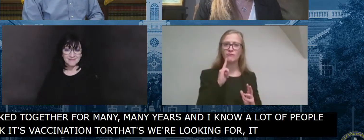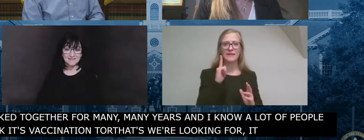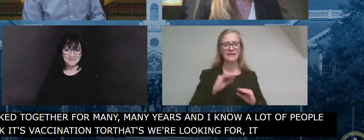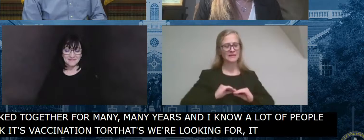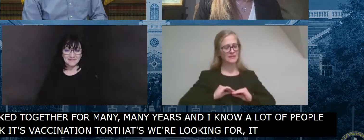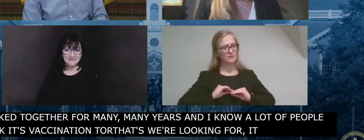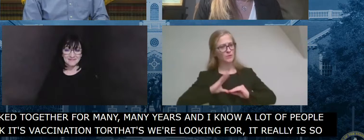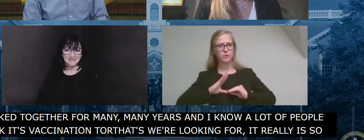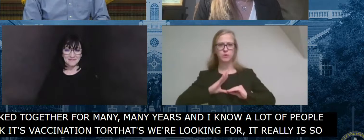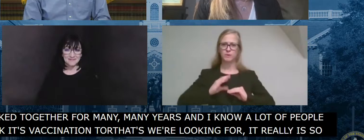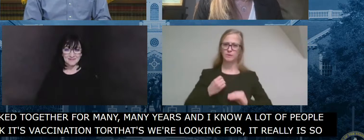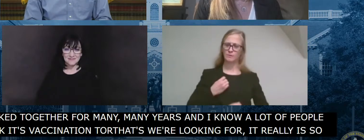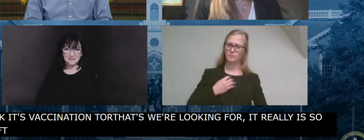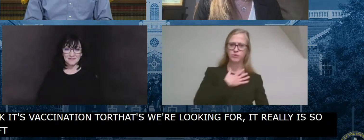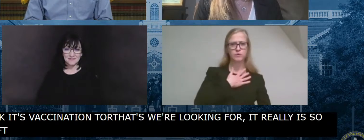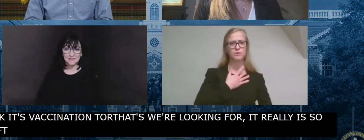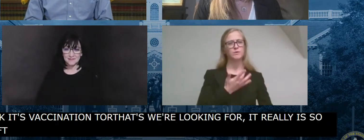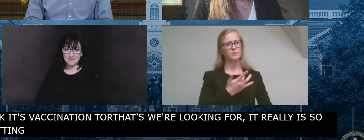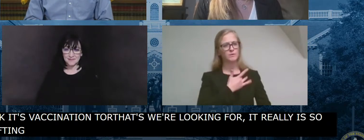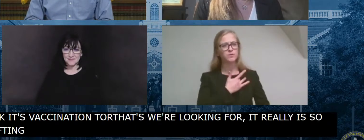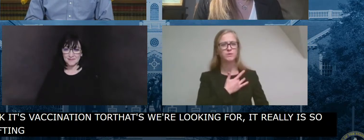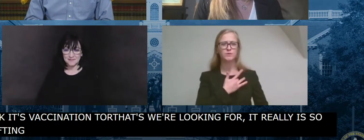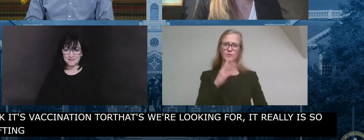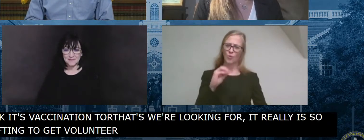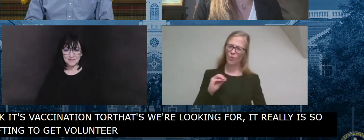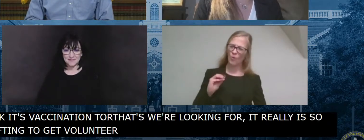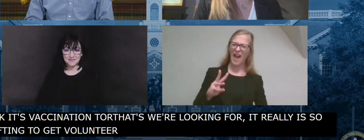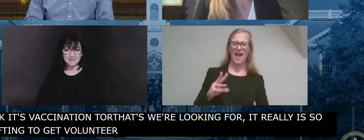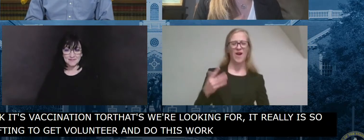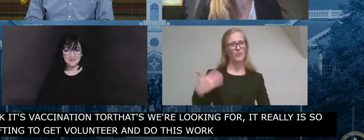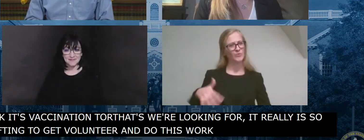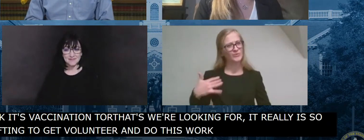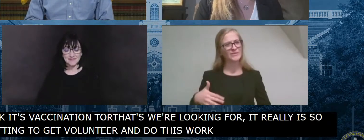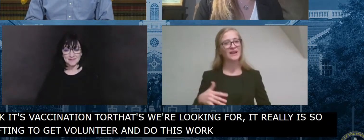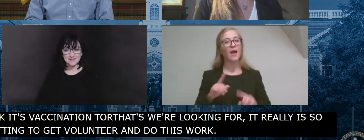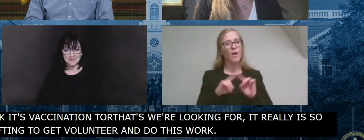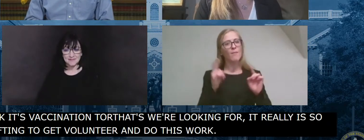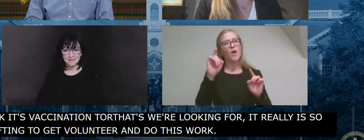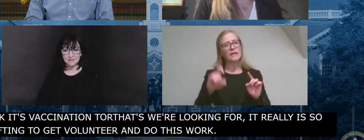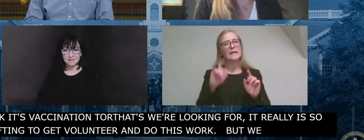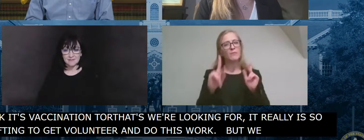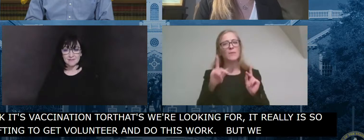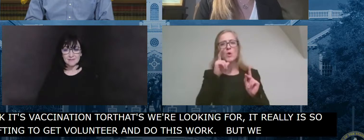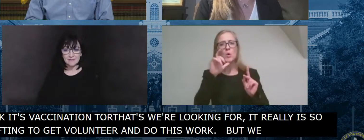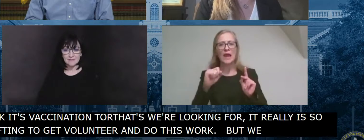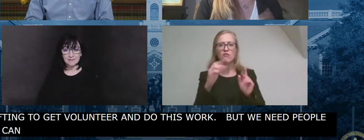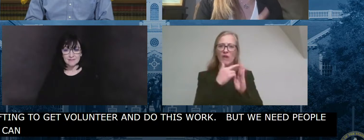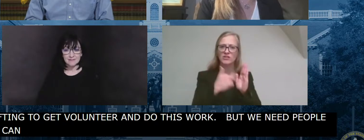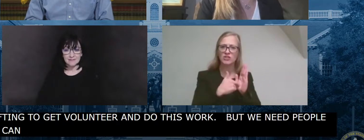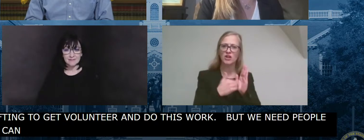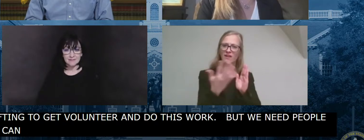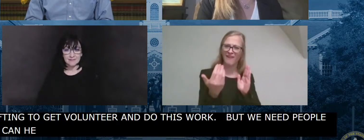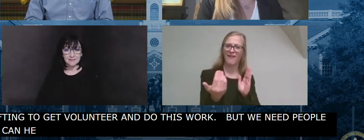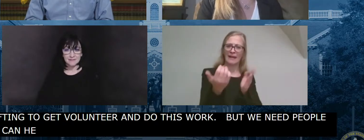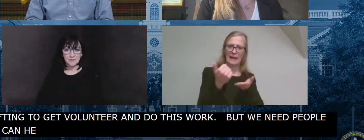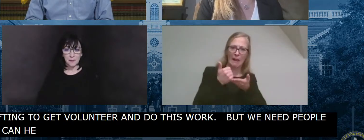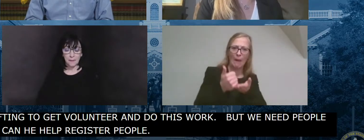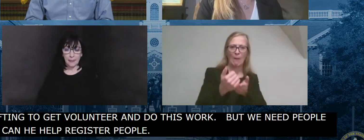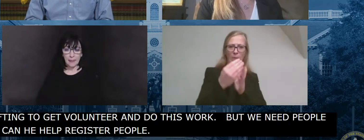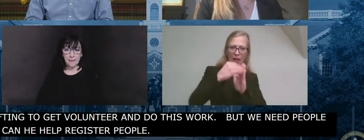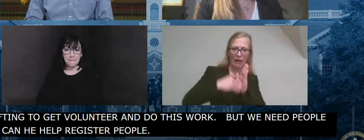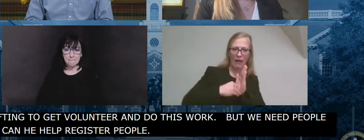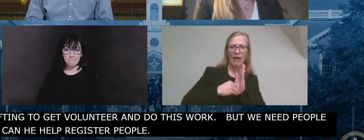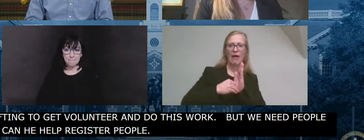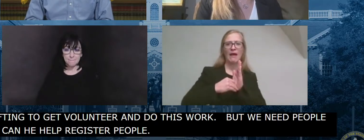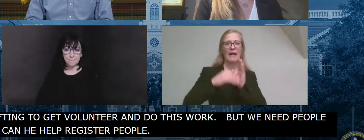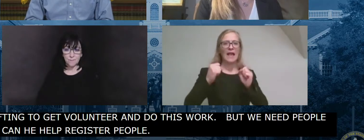get to volunteer and do this work. But we need people who can help register people. We need people who can